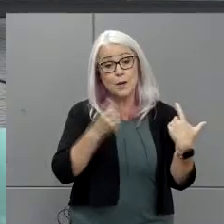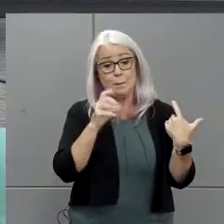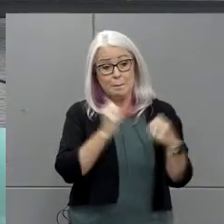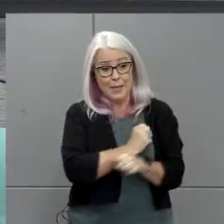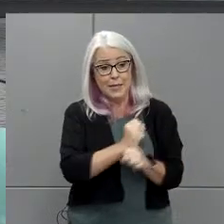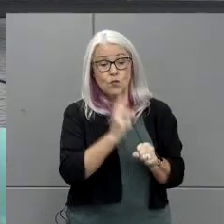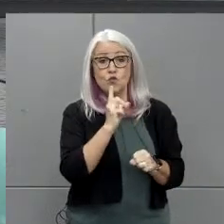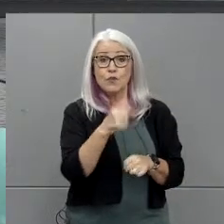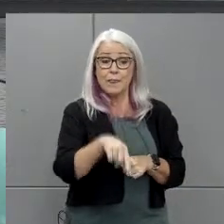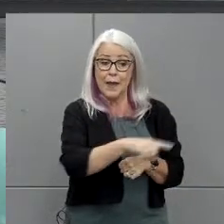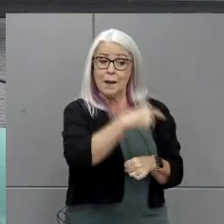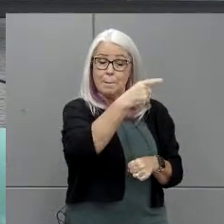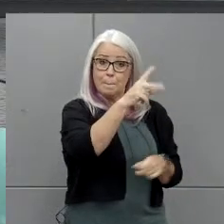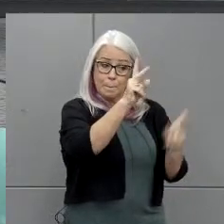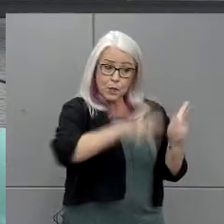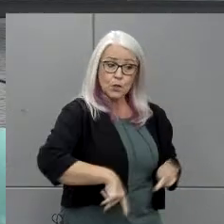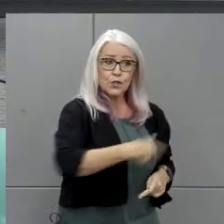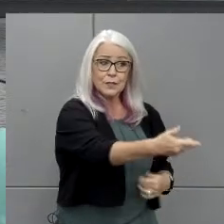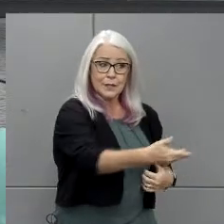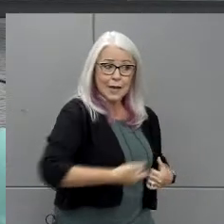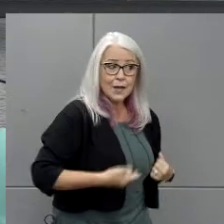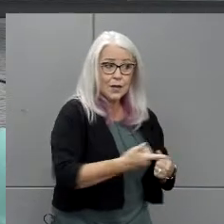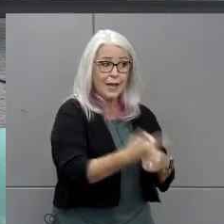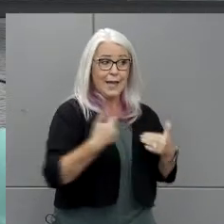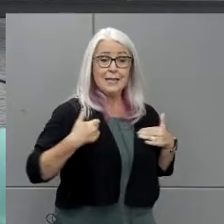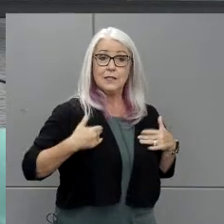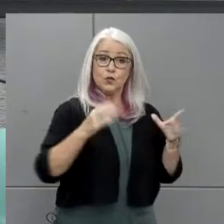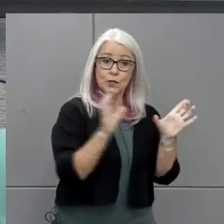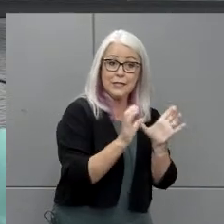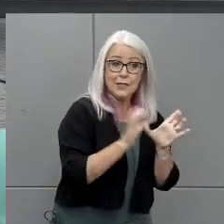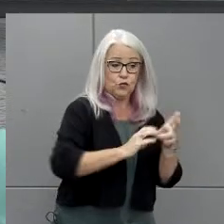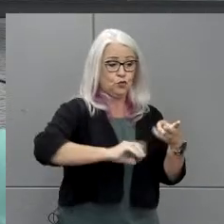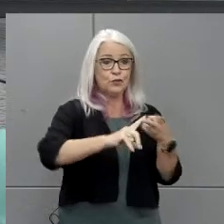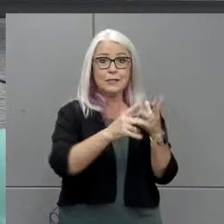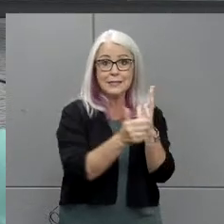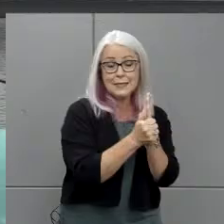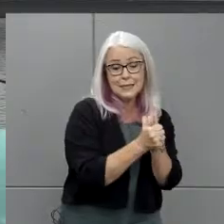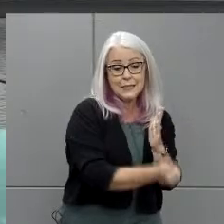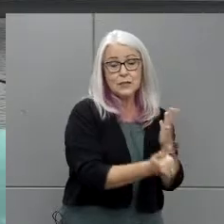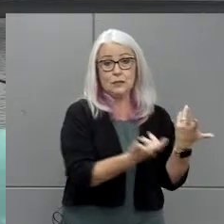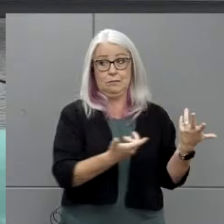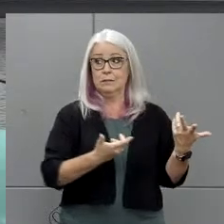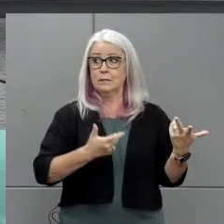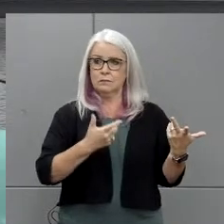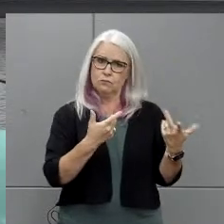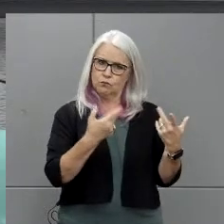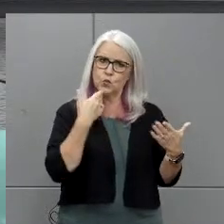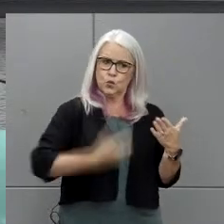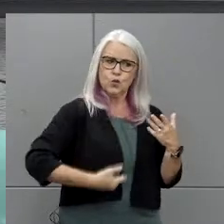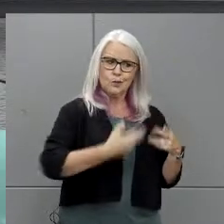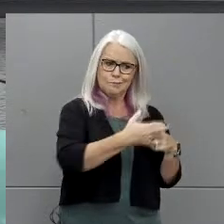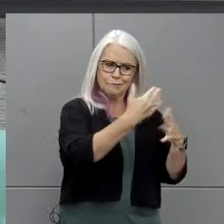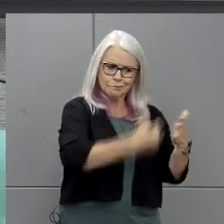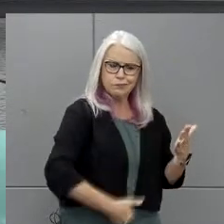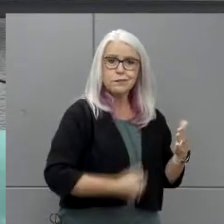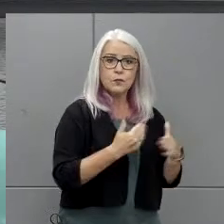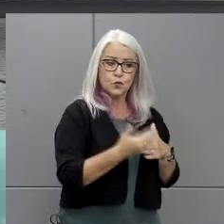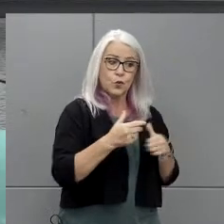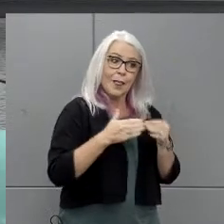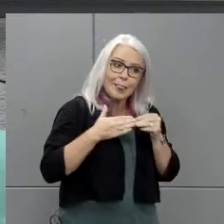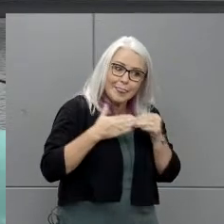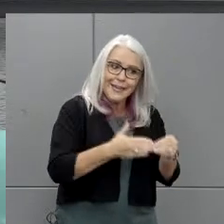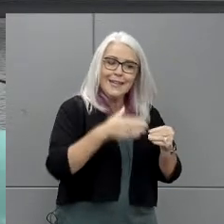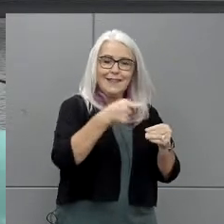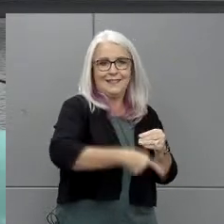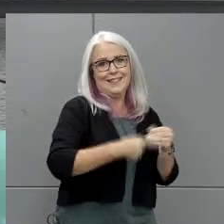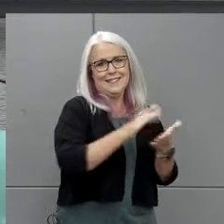person that we hire has the credentials, has the skills, and has the credibility to be able to move forth to lead this